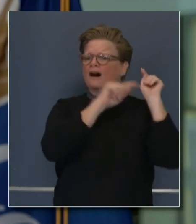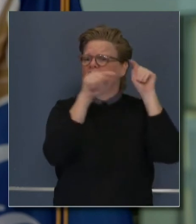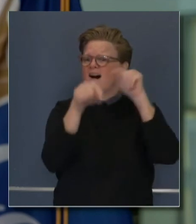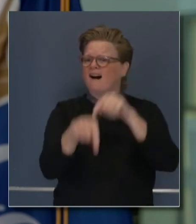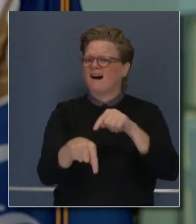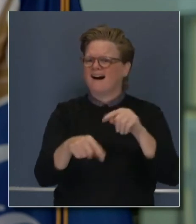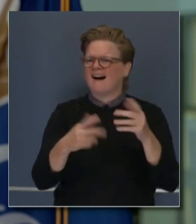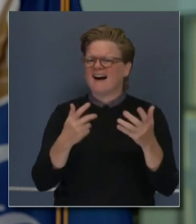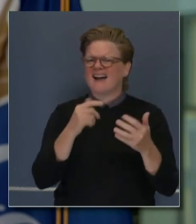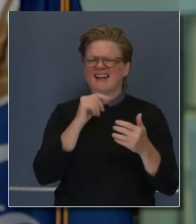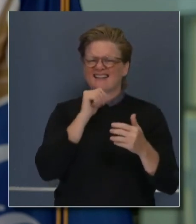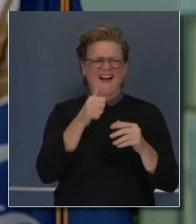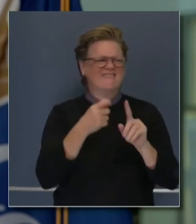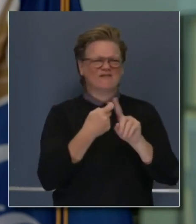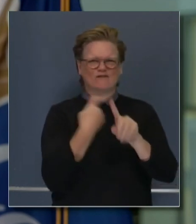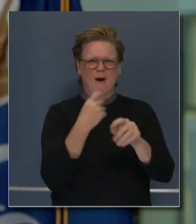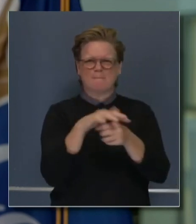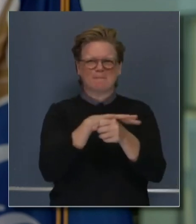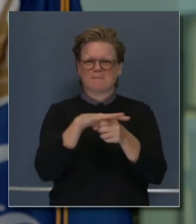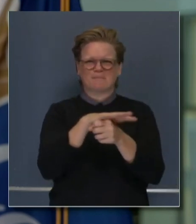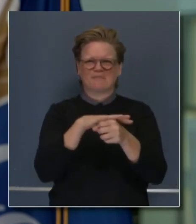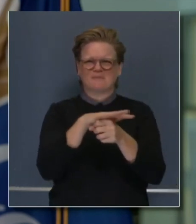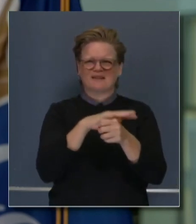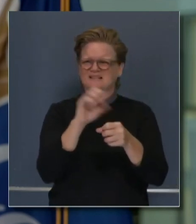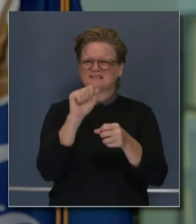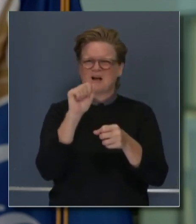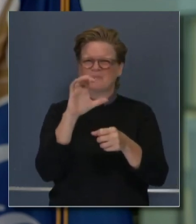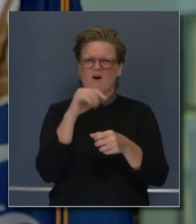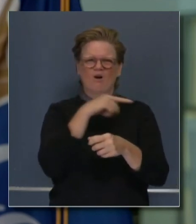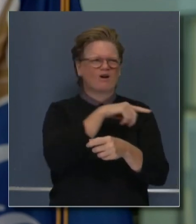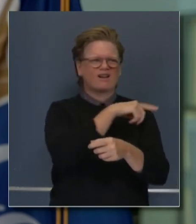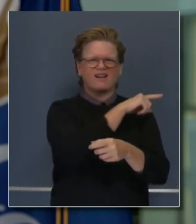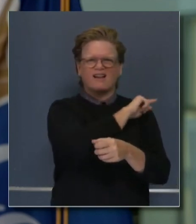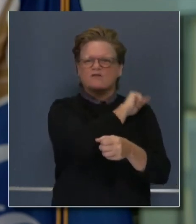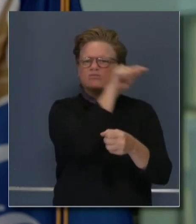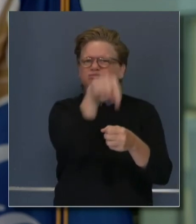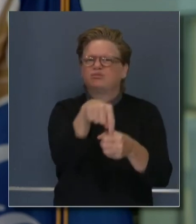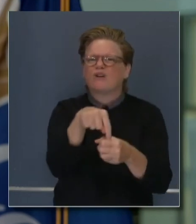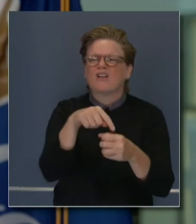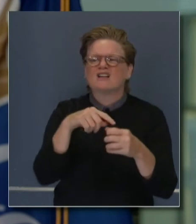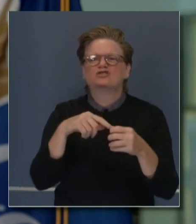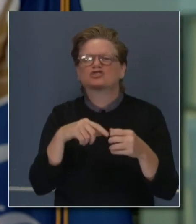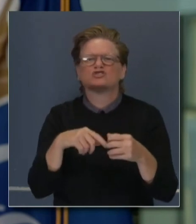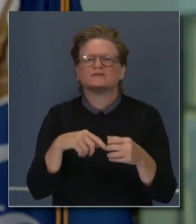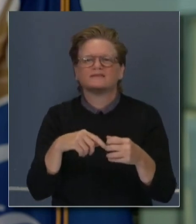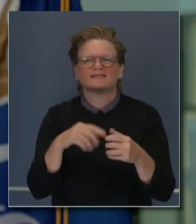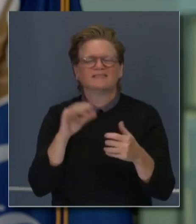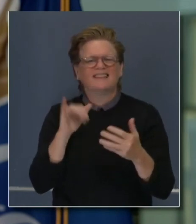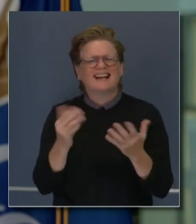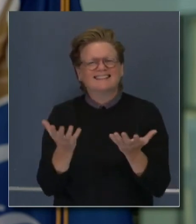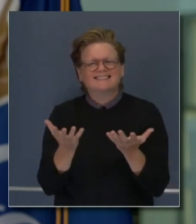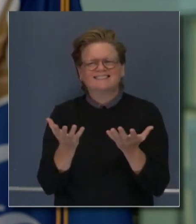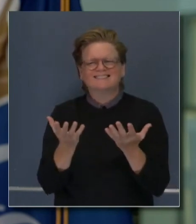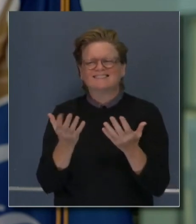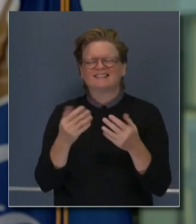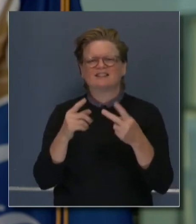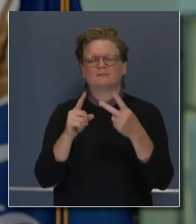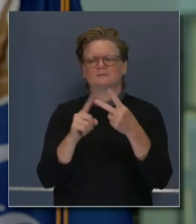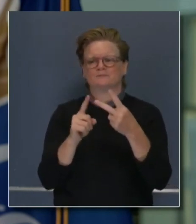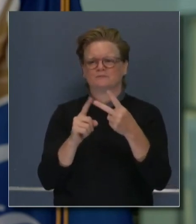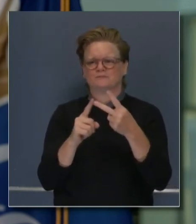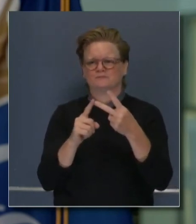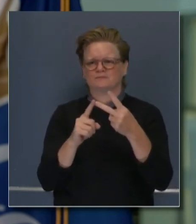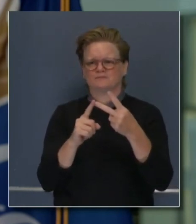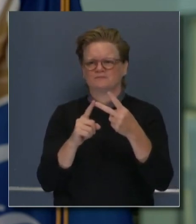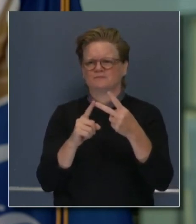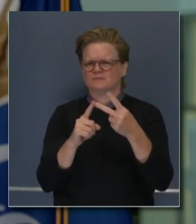as protest. My second question involves the EDD in terms of benefits being